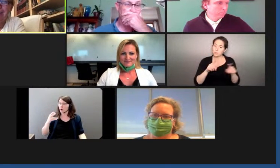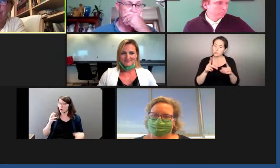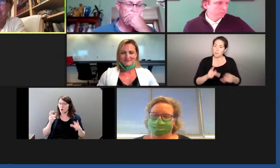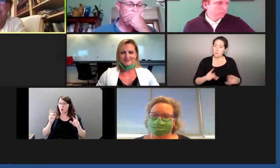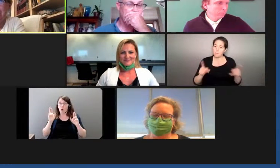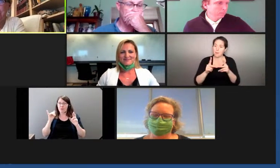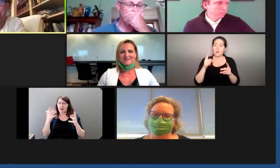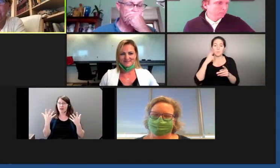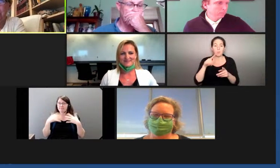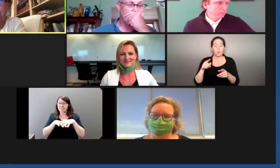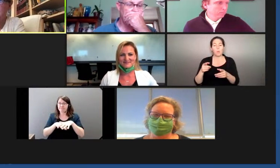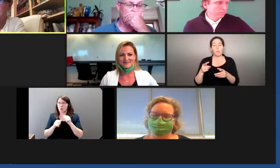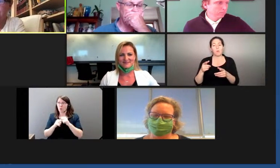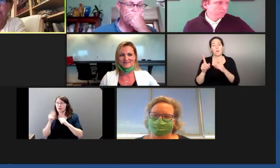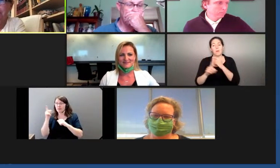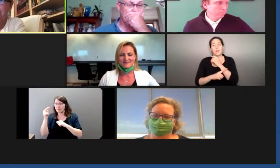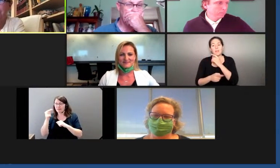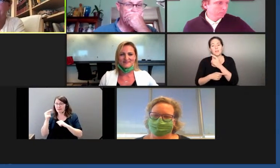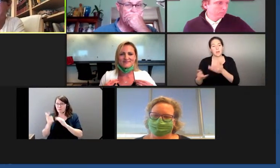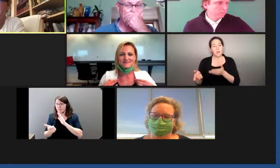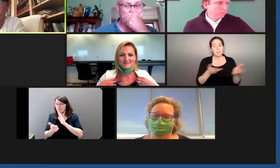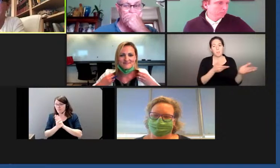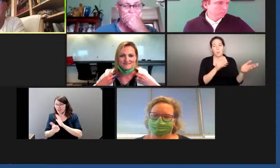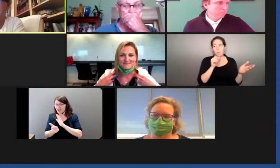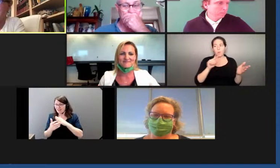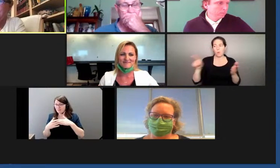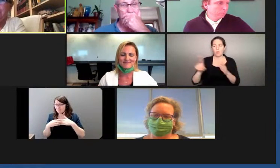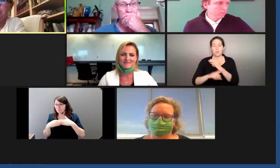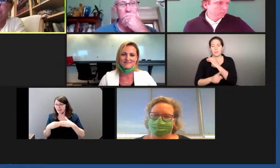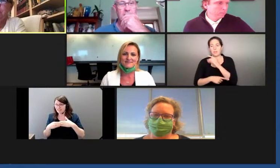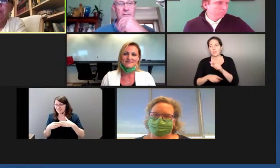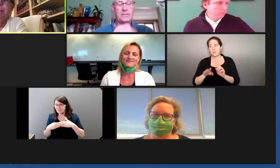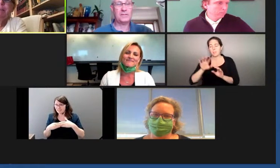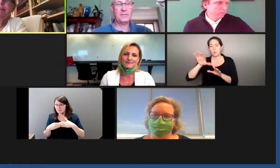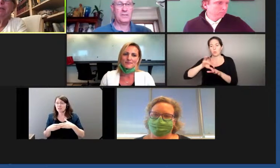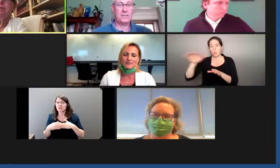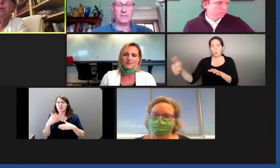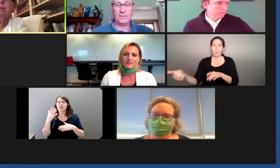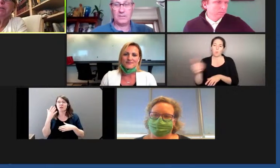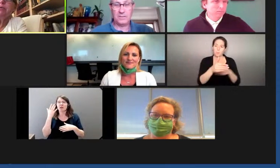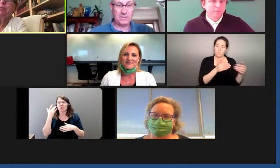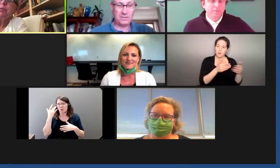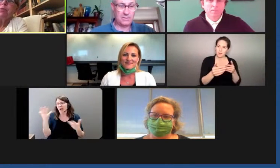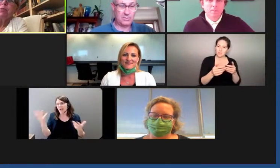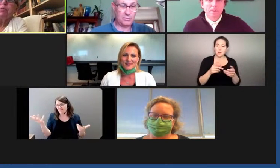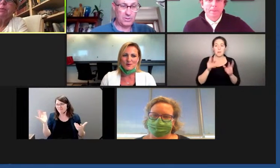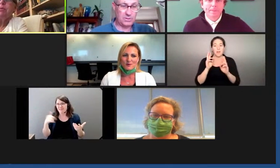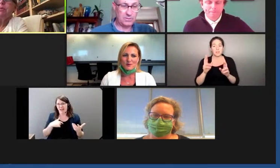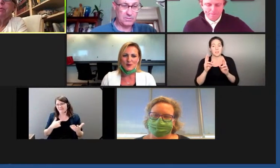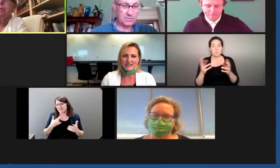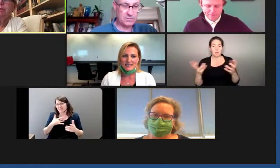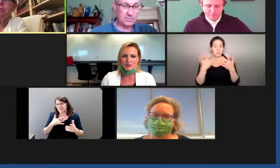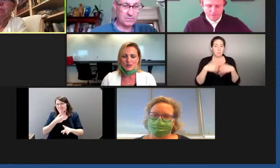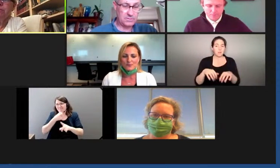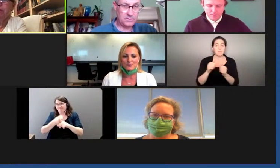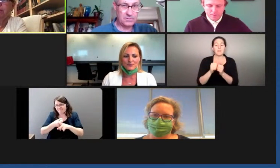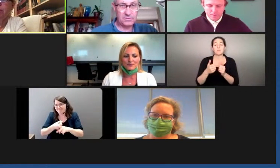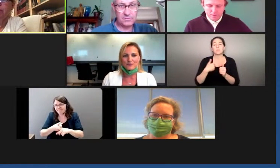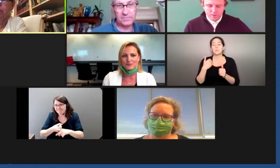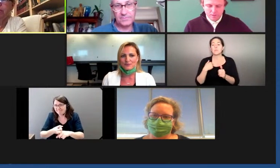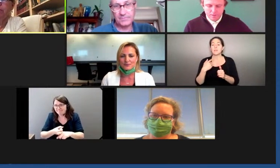plastics and everything else, because most of it is takeaway garbage. Thank you very much. Welcome. Thanks,